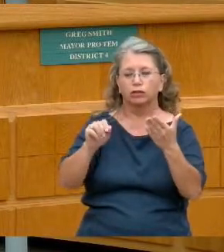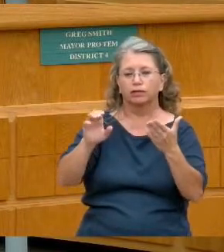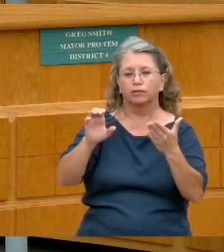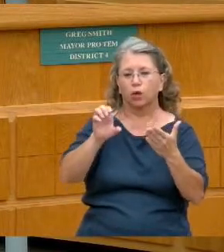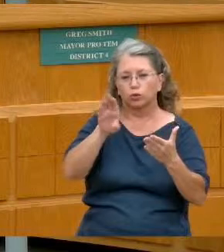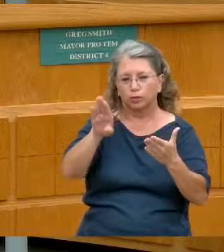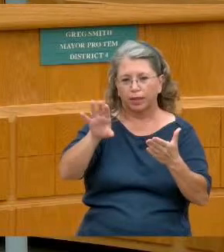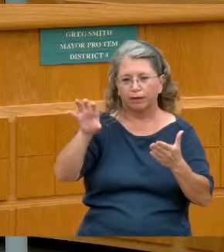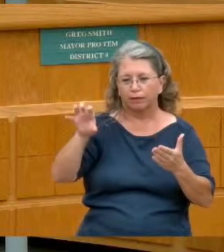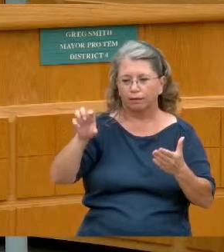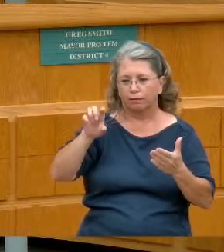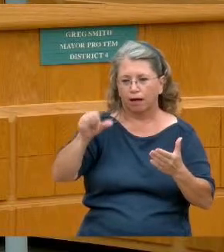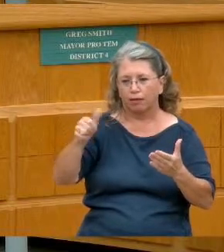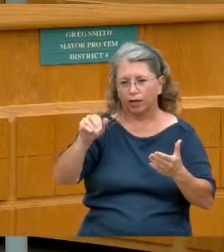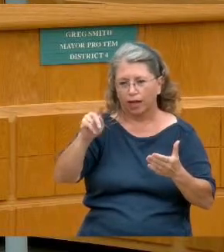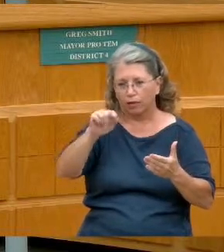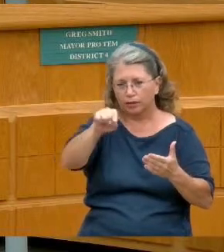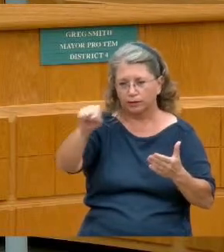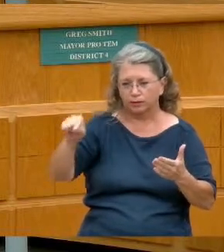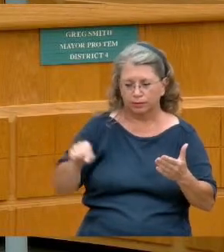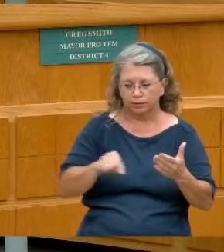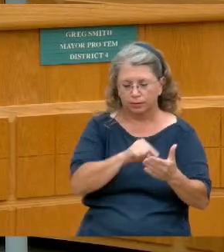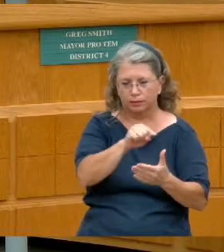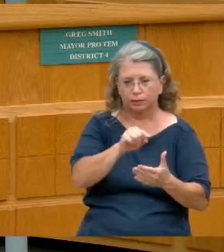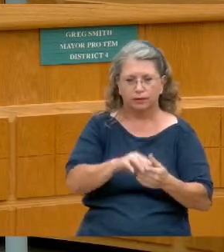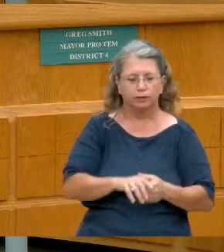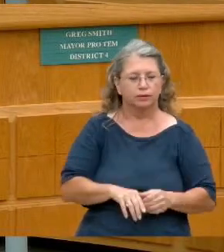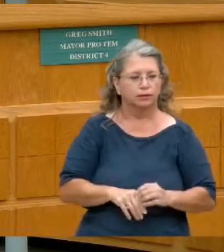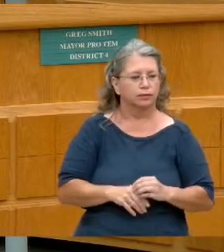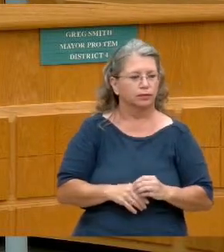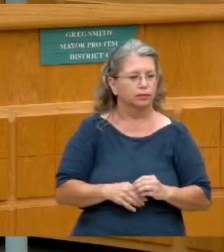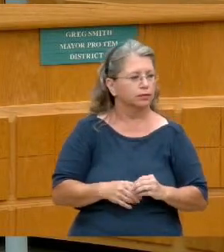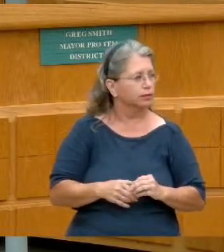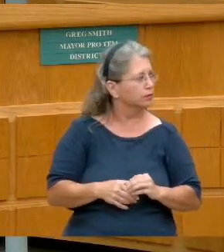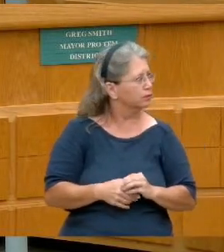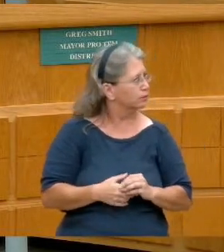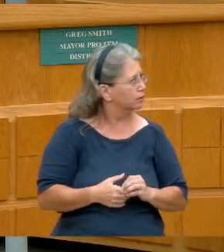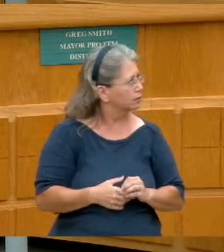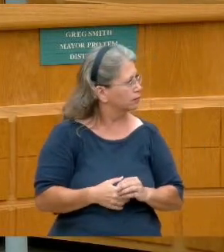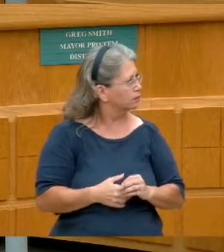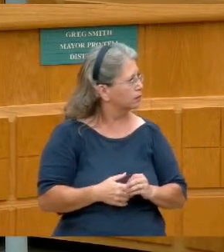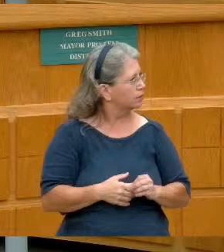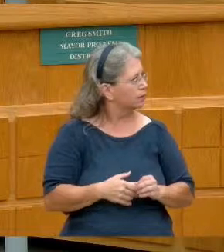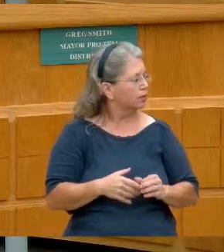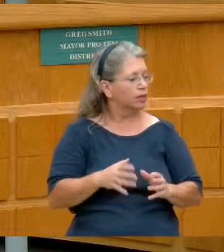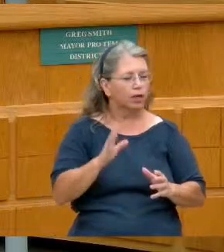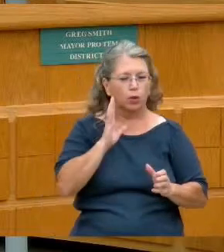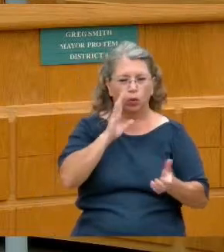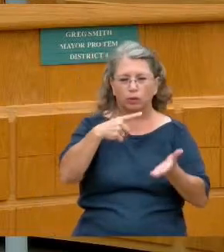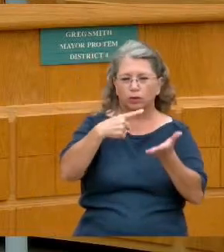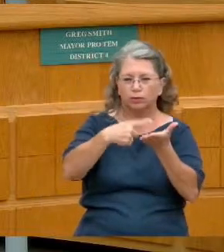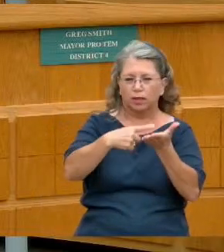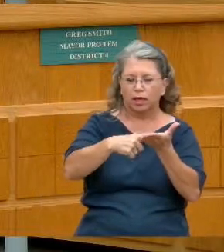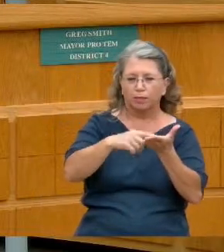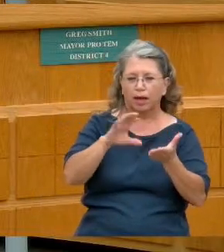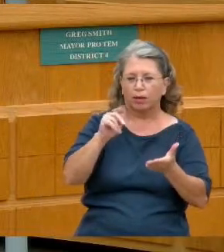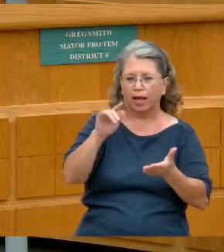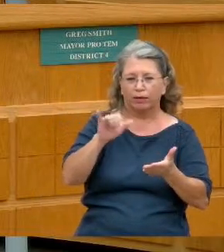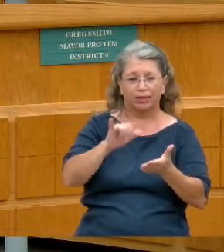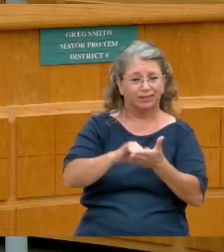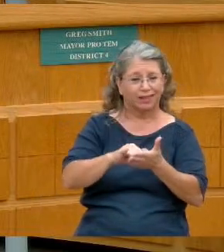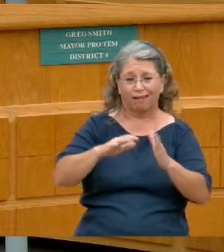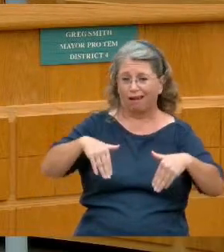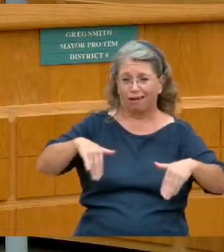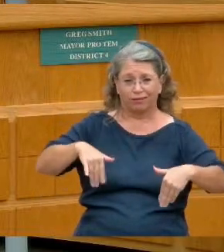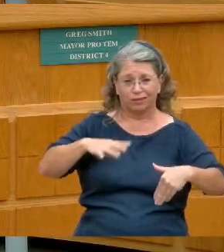it apart into age classes, we're going to take the rest of the coastal bend and break it apart into the counties. And we're going to talk about counties that I haven't talked about before this